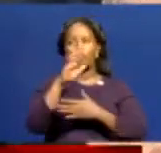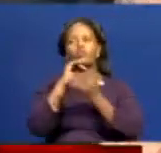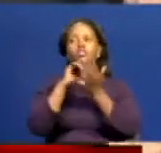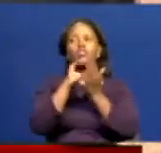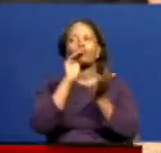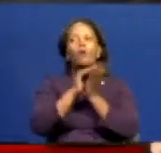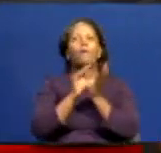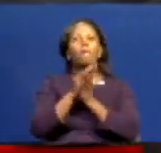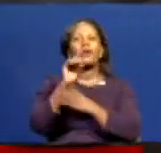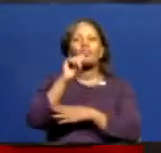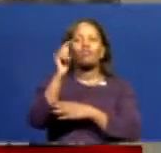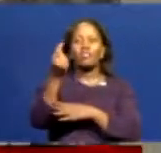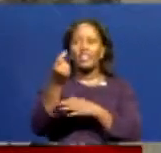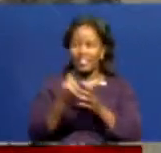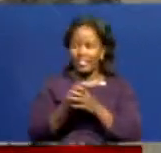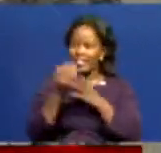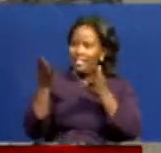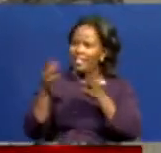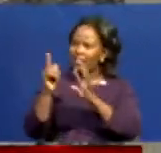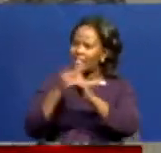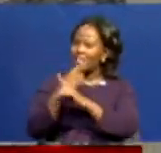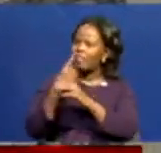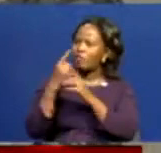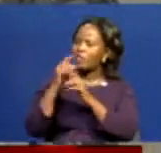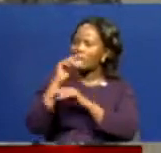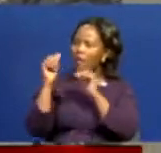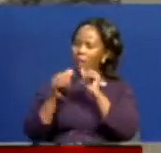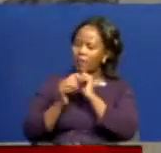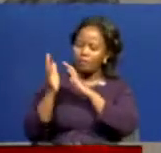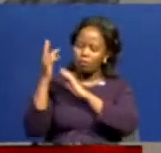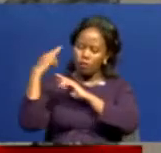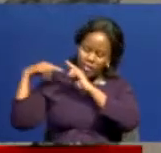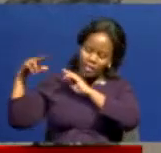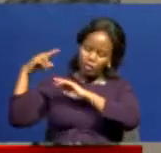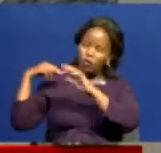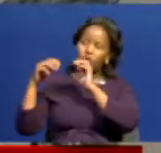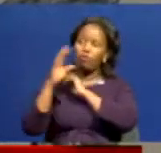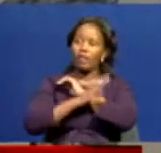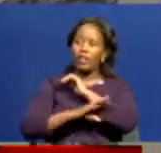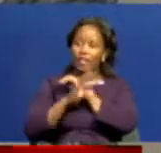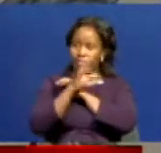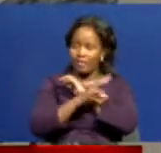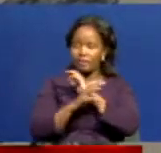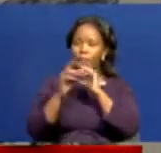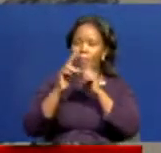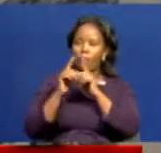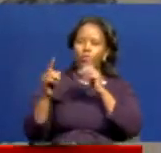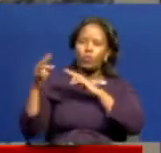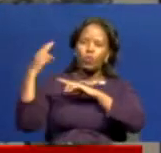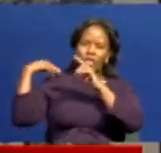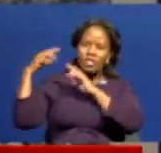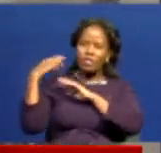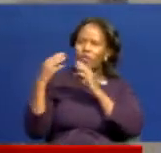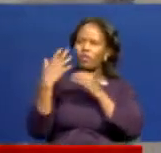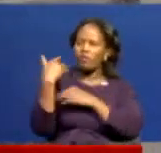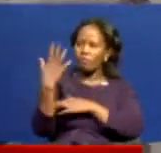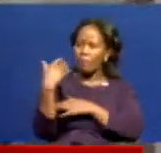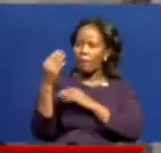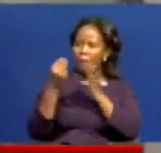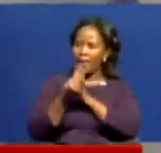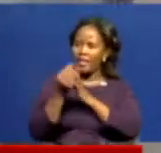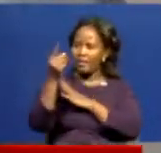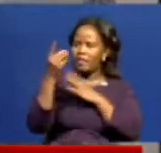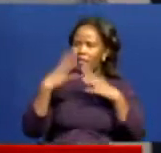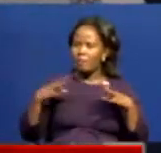started now talking about our stories as a country. If you look at the back of every note, that's when the story started coming up. You've got people picking cotton there. You've